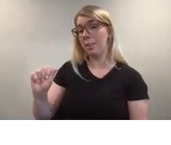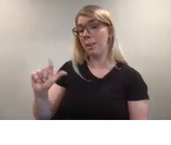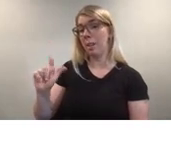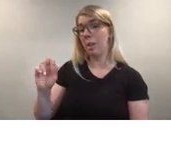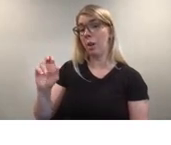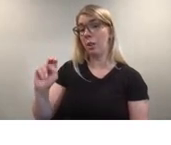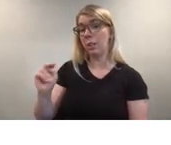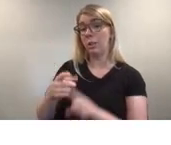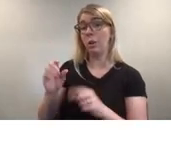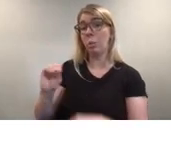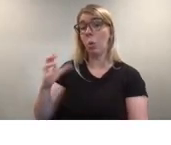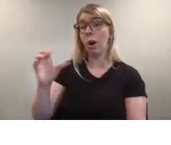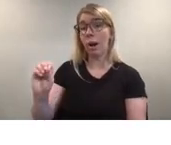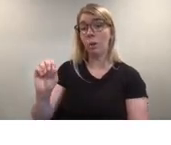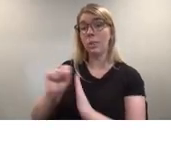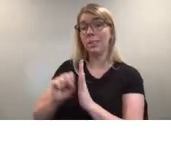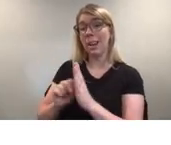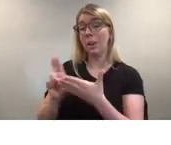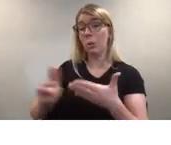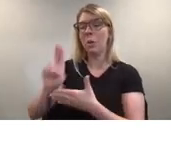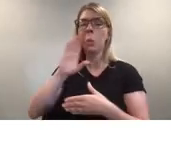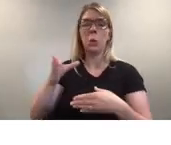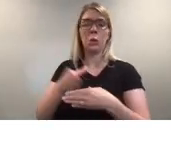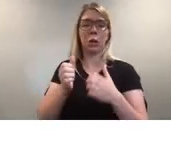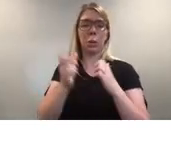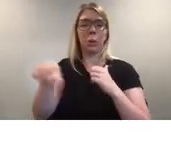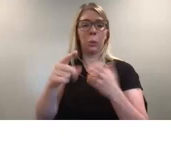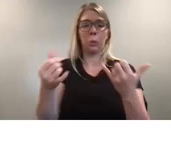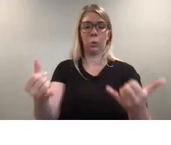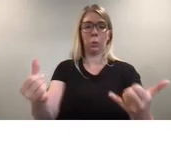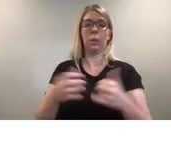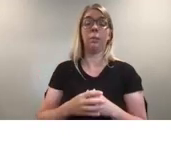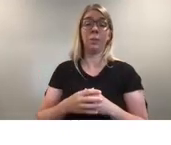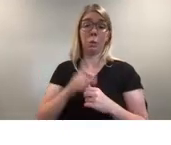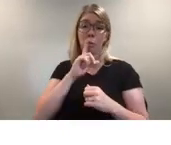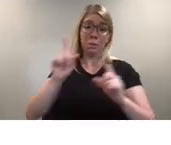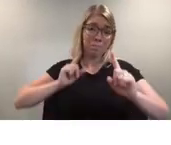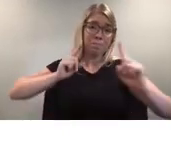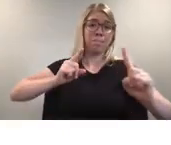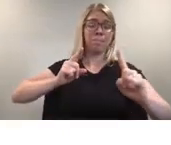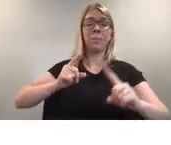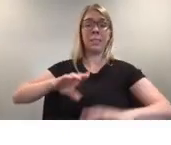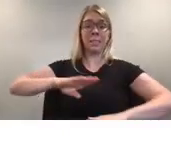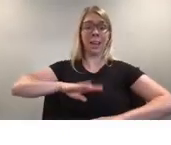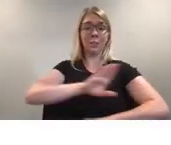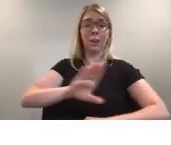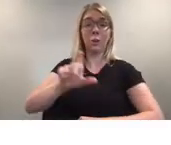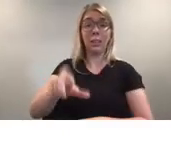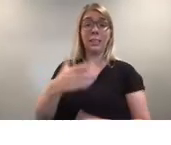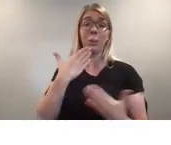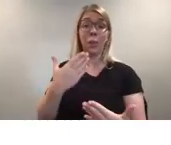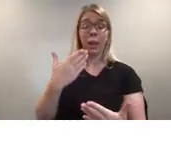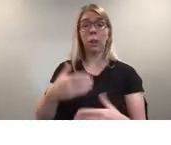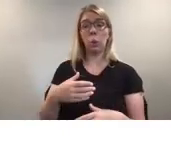University. And we'll share that with you today. So we really are striving to meet your needs. And we thank you in advance for your